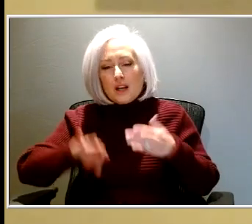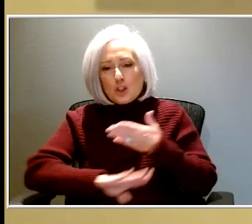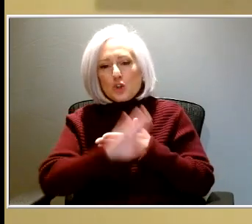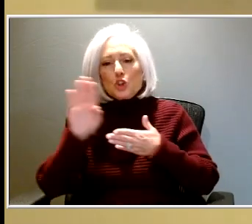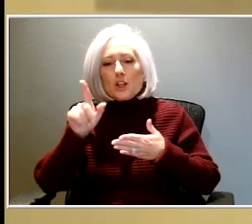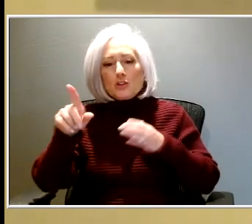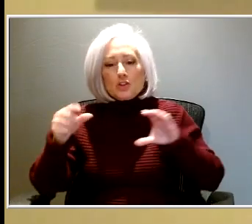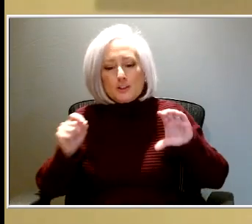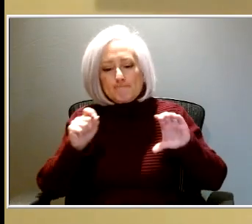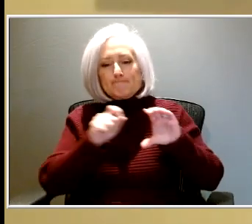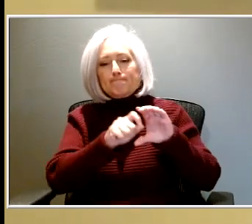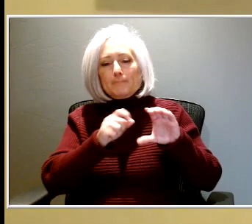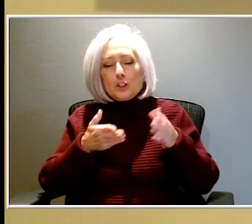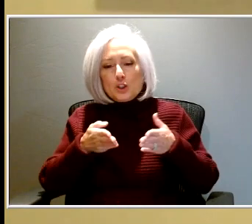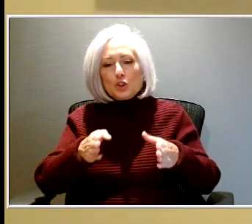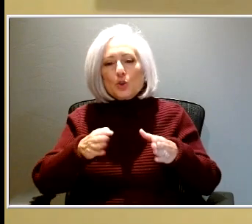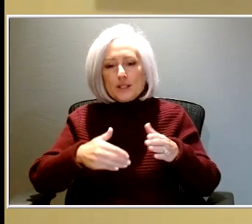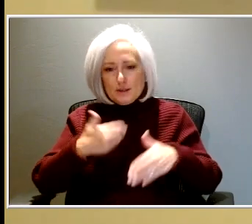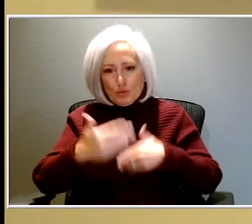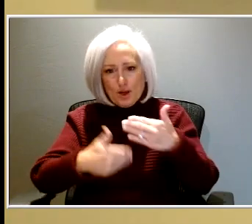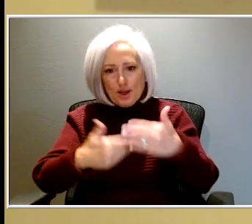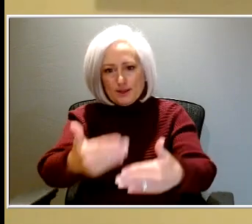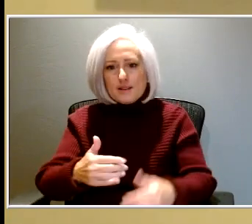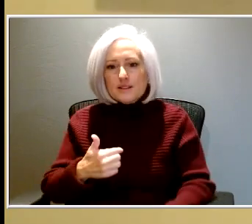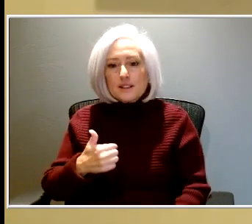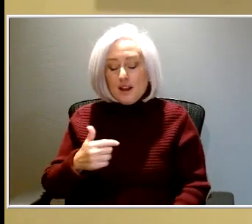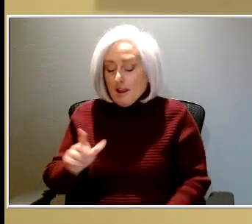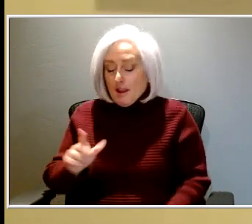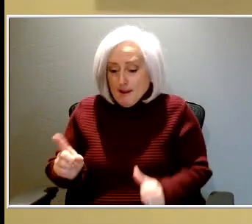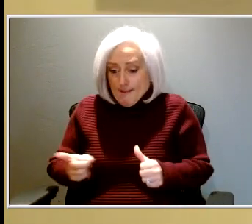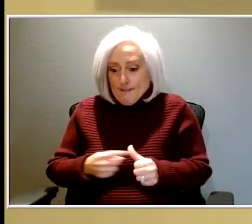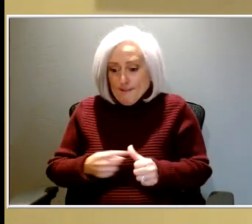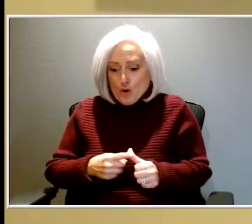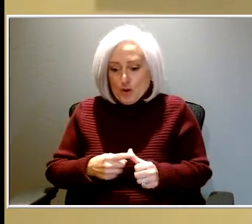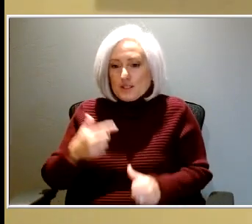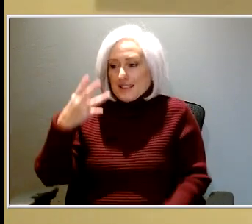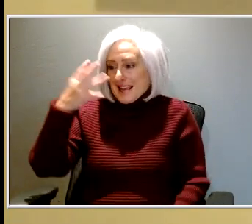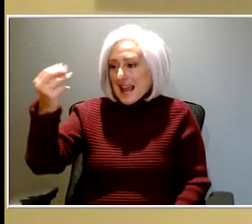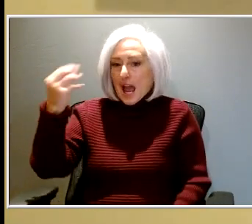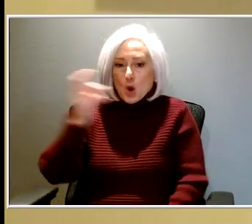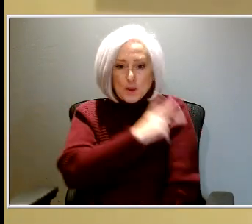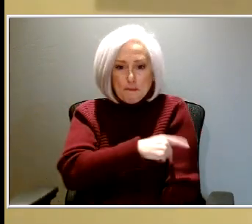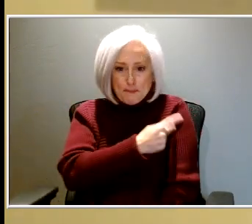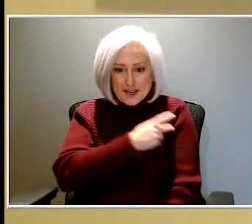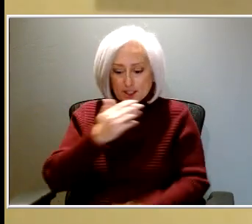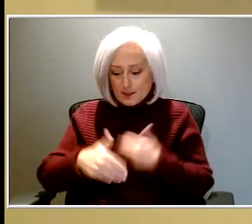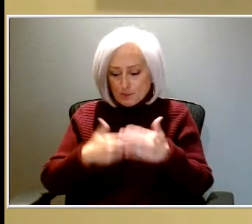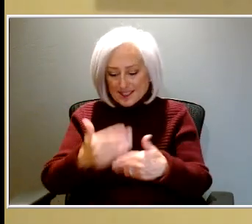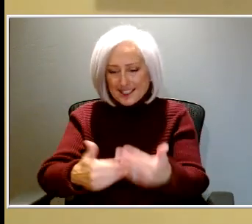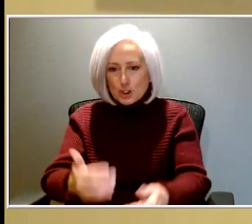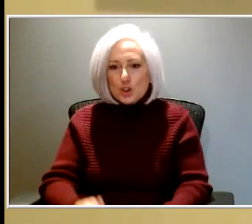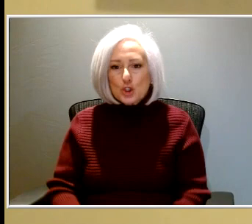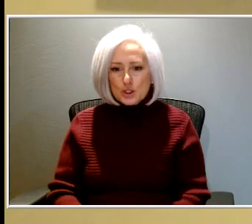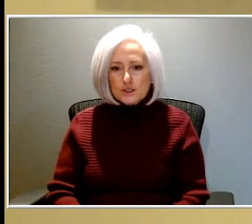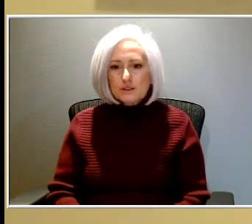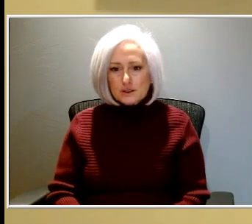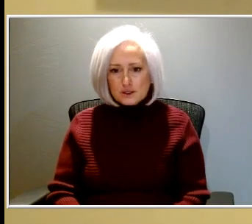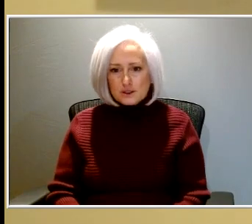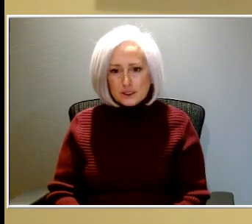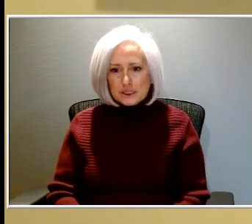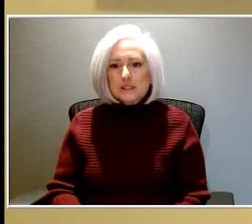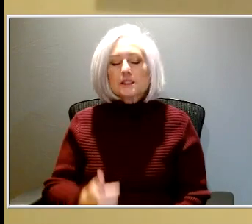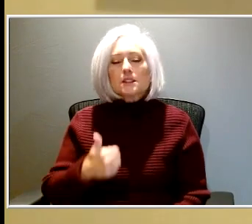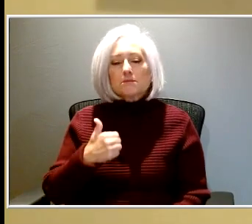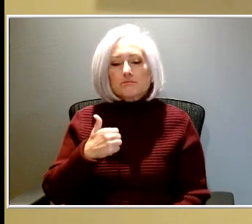But for me, it was first of all, it was outpatient procedure, and I